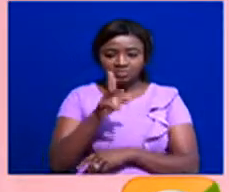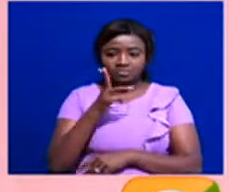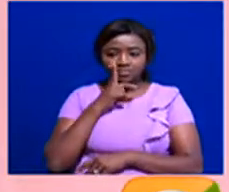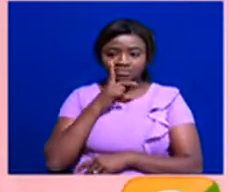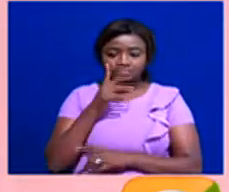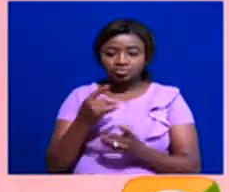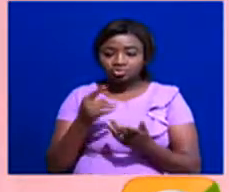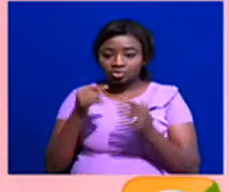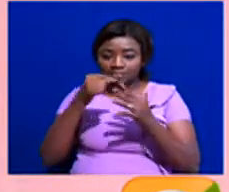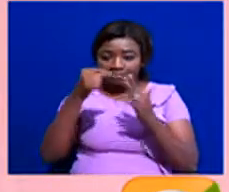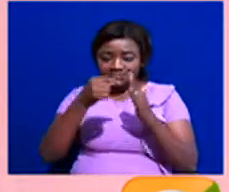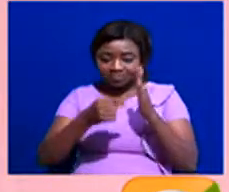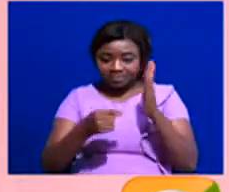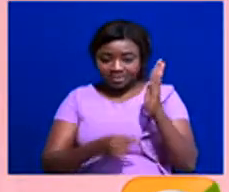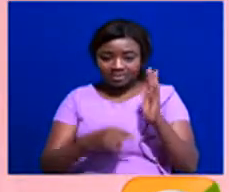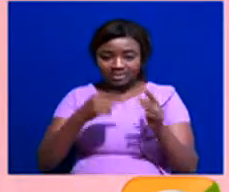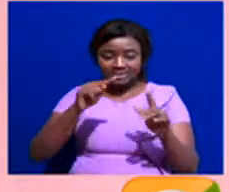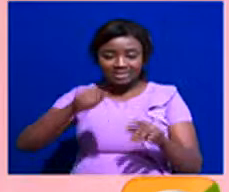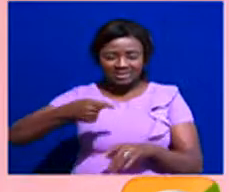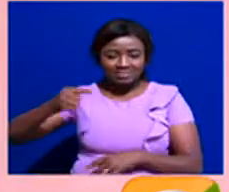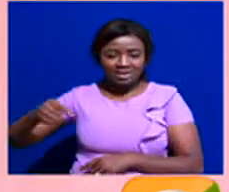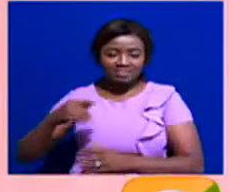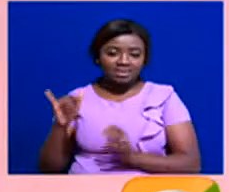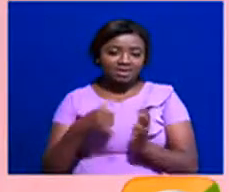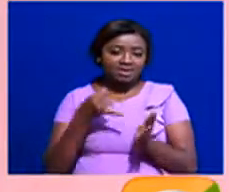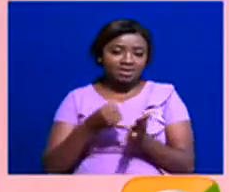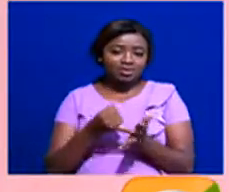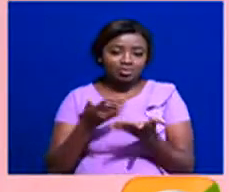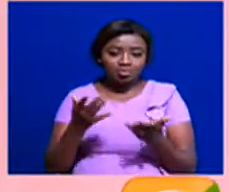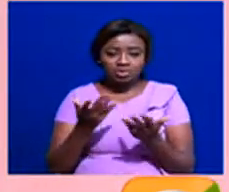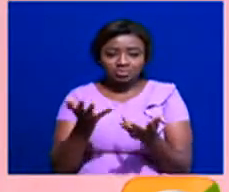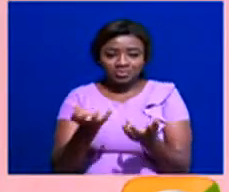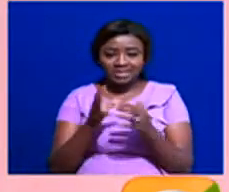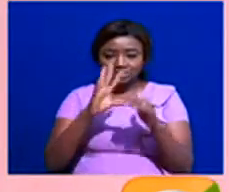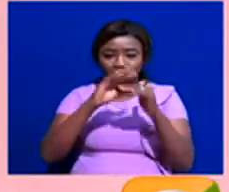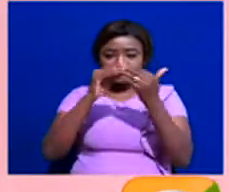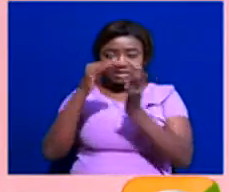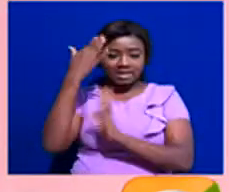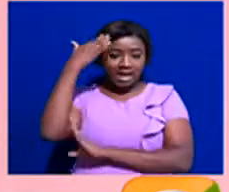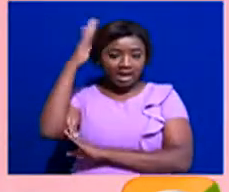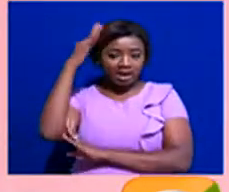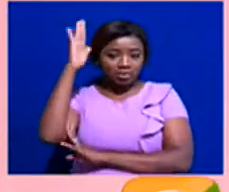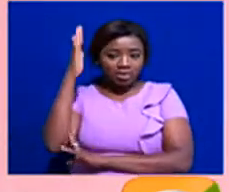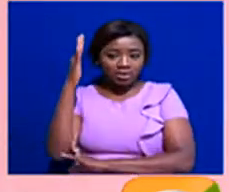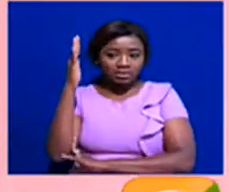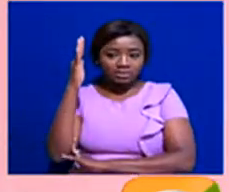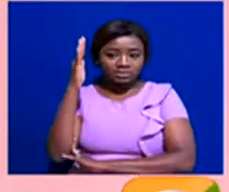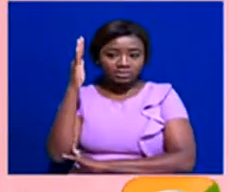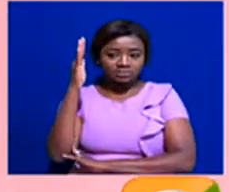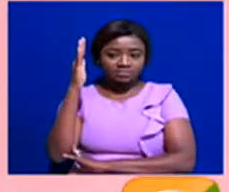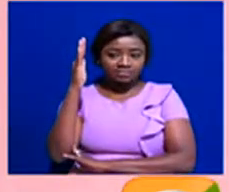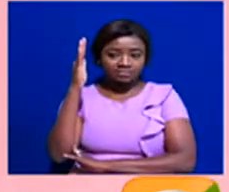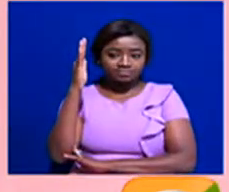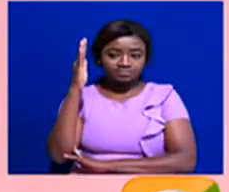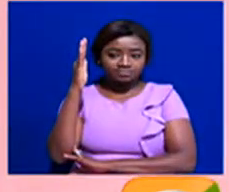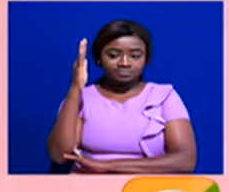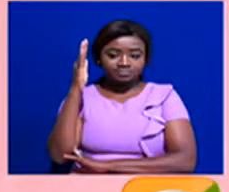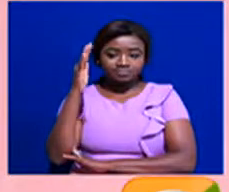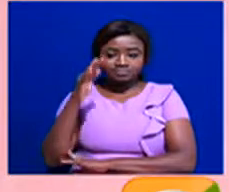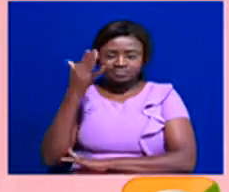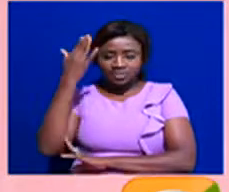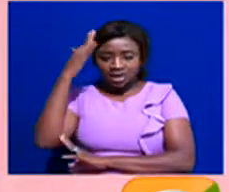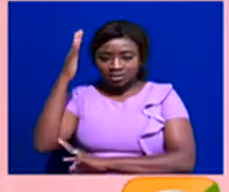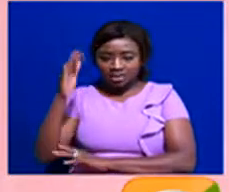demand reduction measures includes creating awareness generally of the effects of